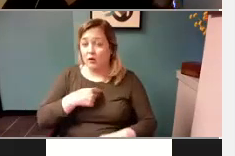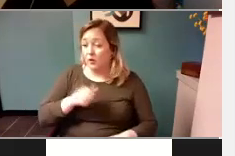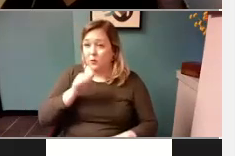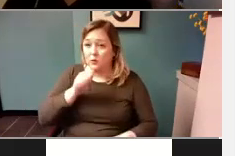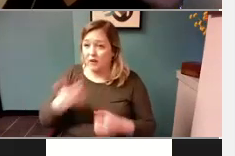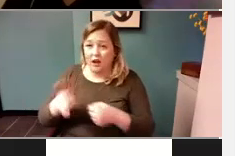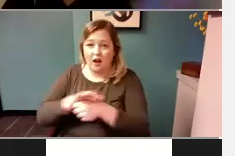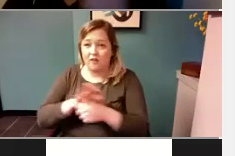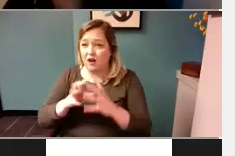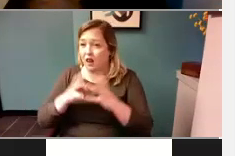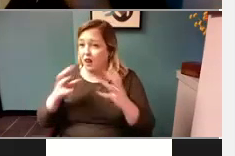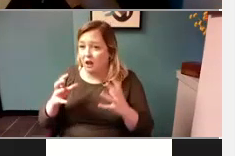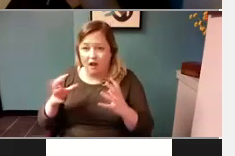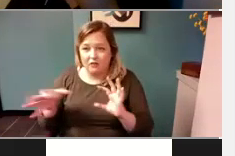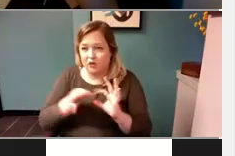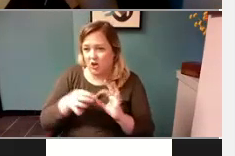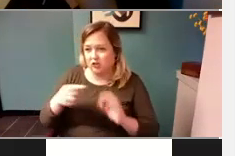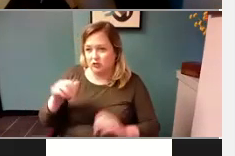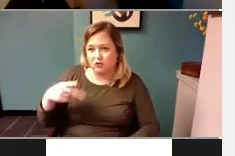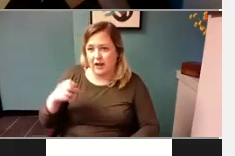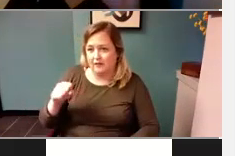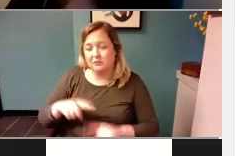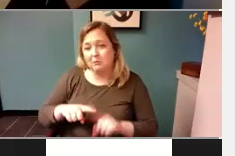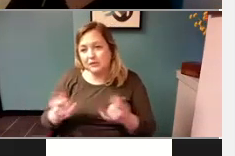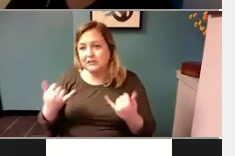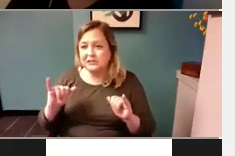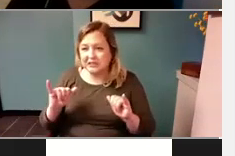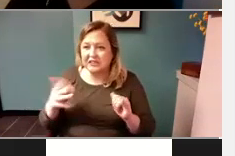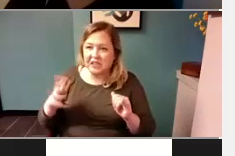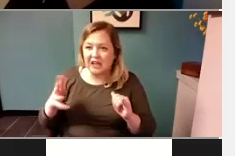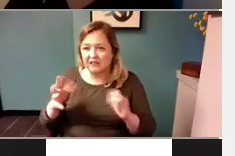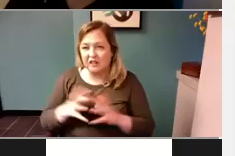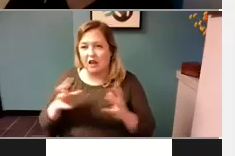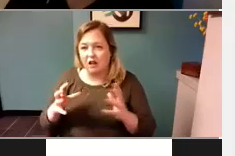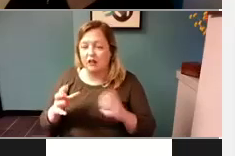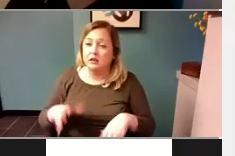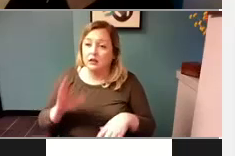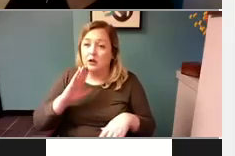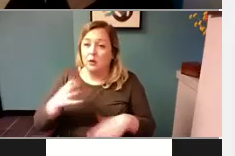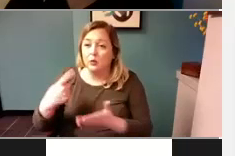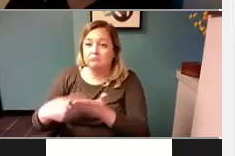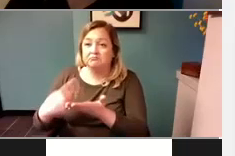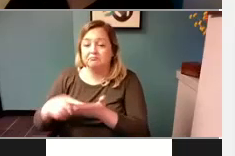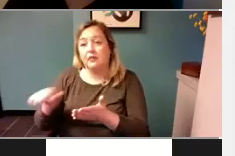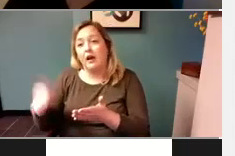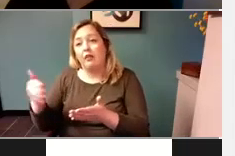of graphs yet, but we have covered quite a lot. And we will talk about other